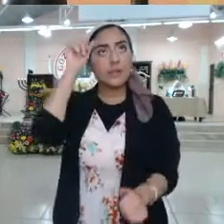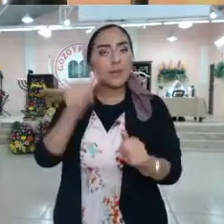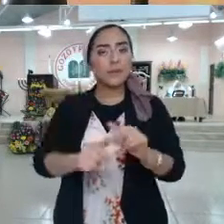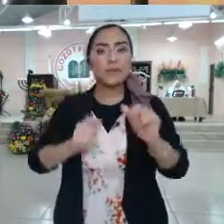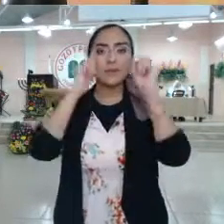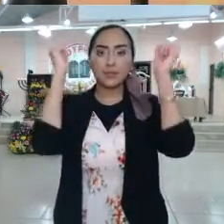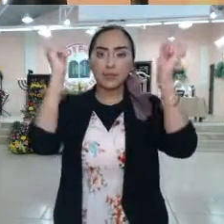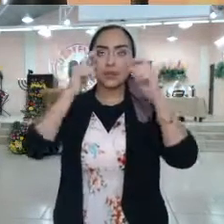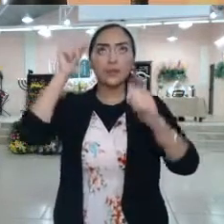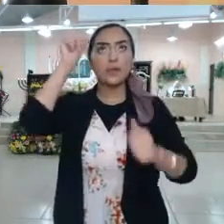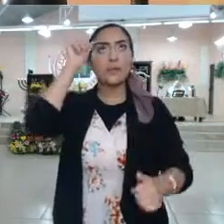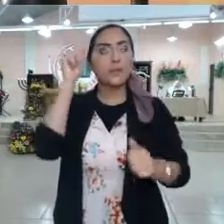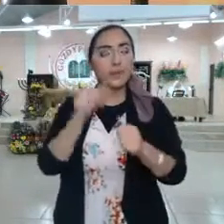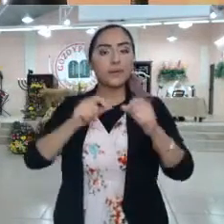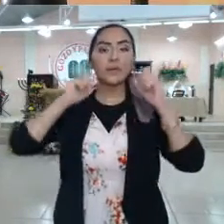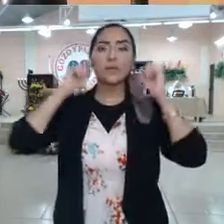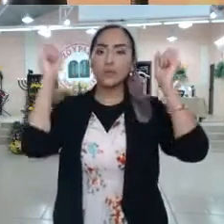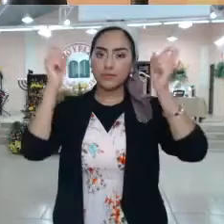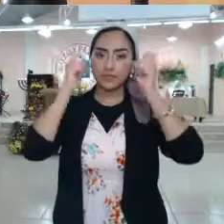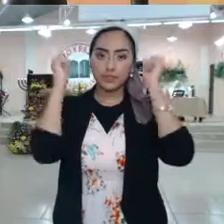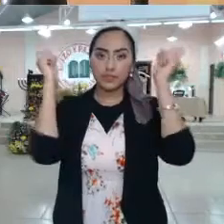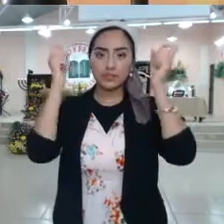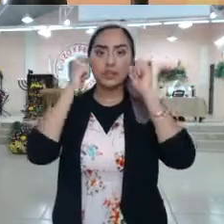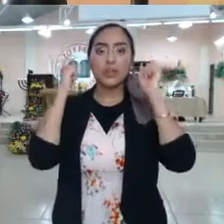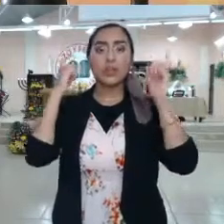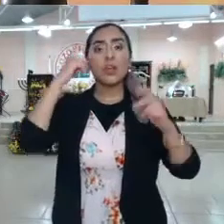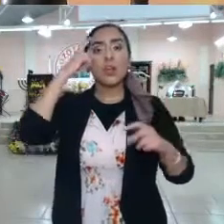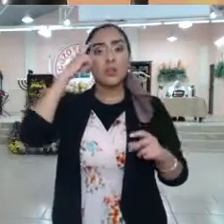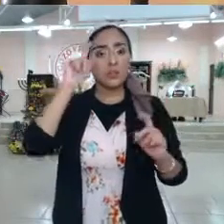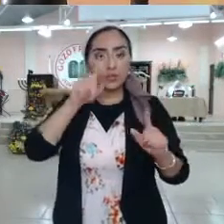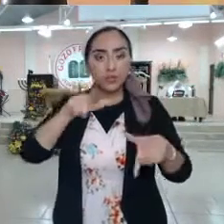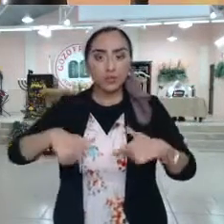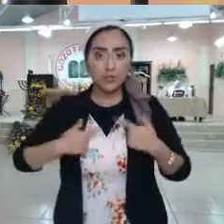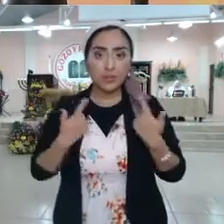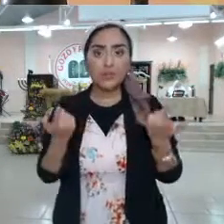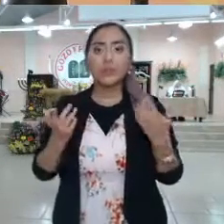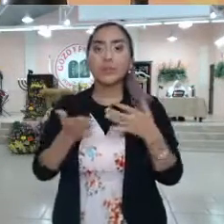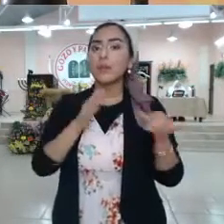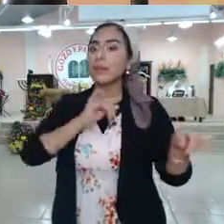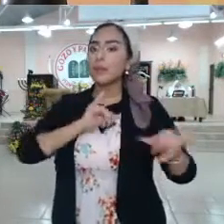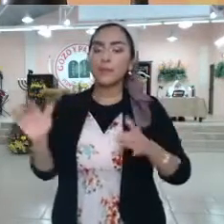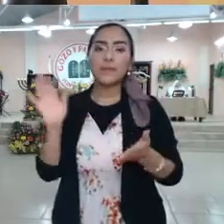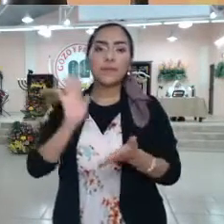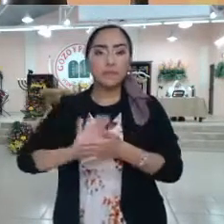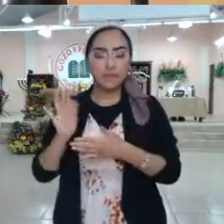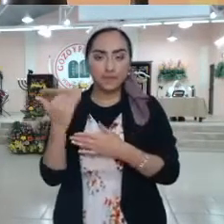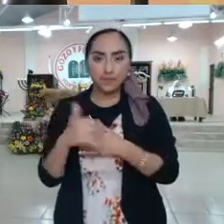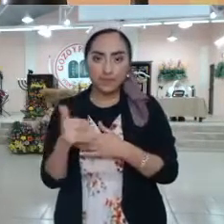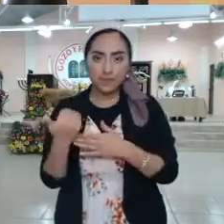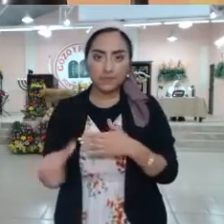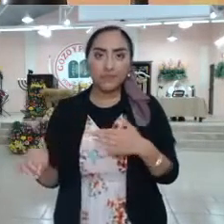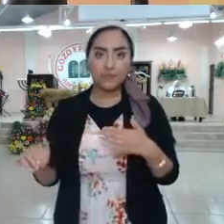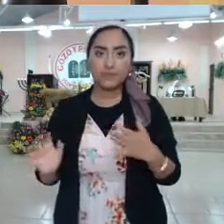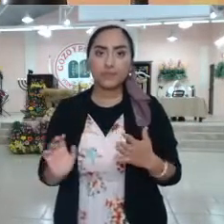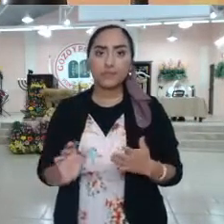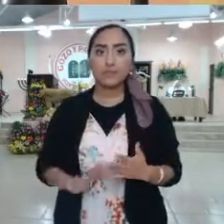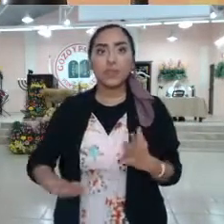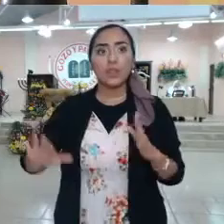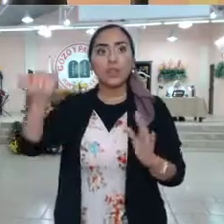Keep the memory of the feast. Keep the memory of it. So you live like that, as unleavened